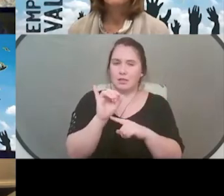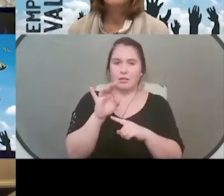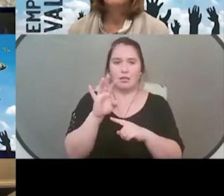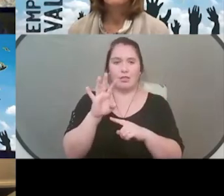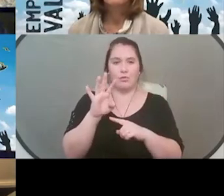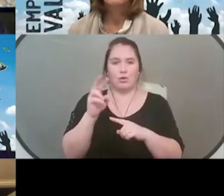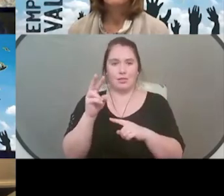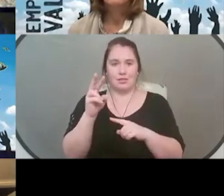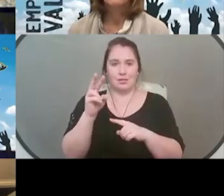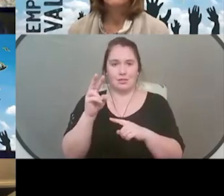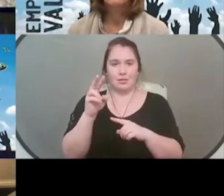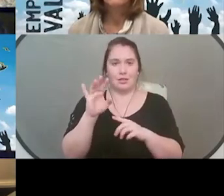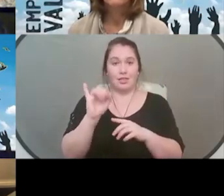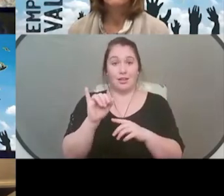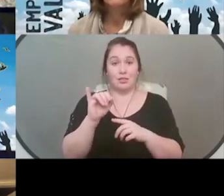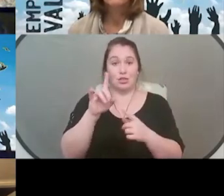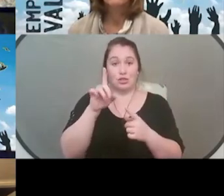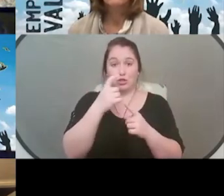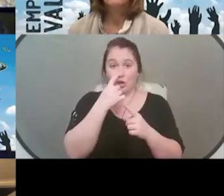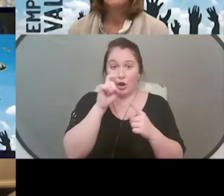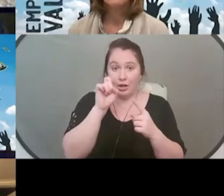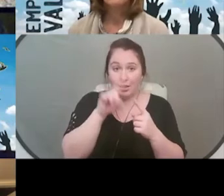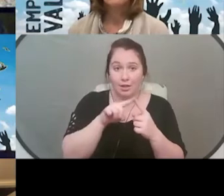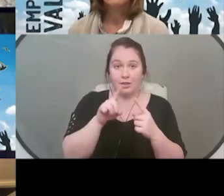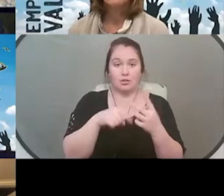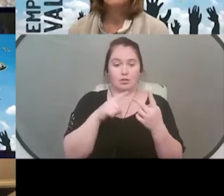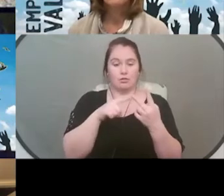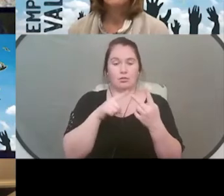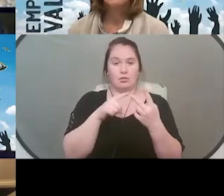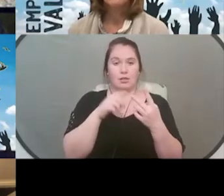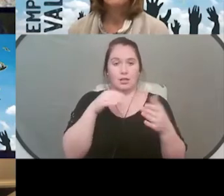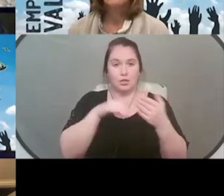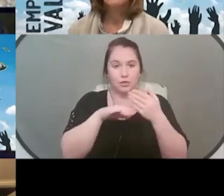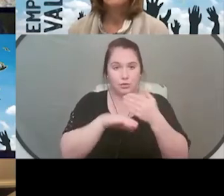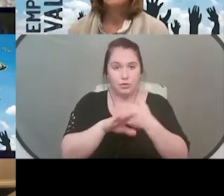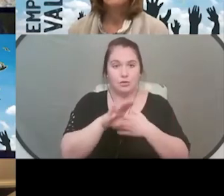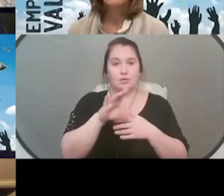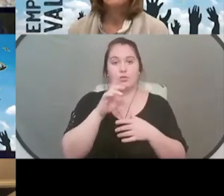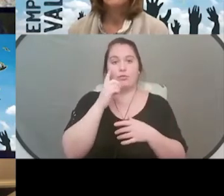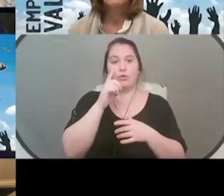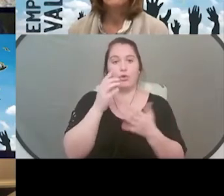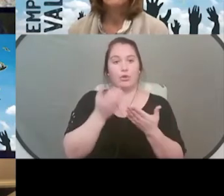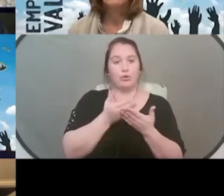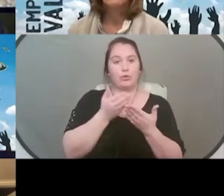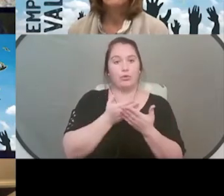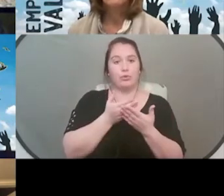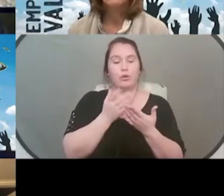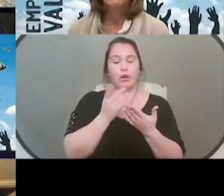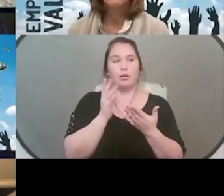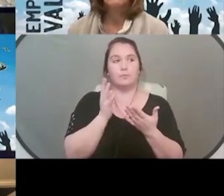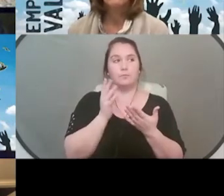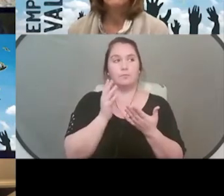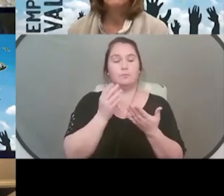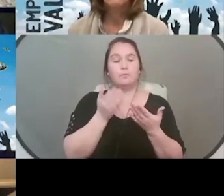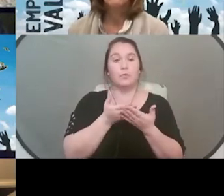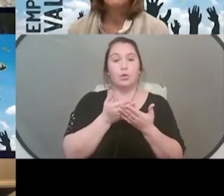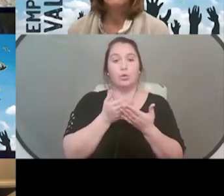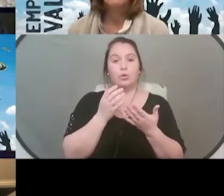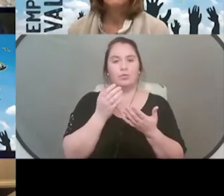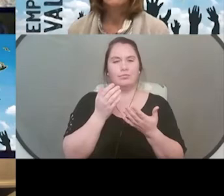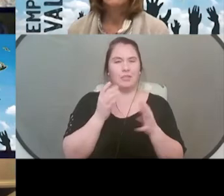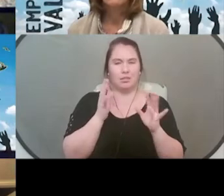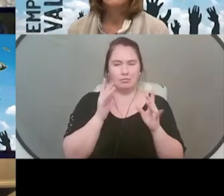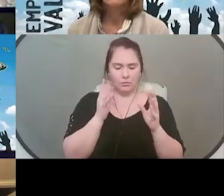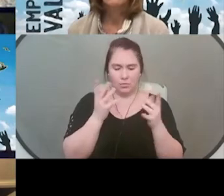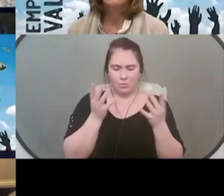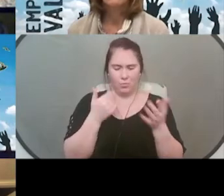entrance is. It's where Target is. It's where the entrance to the new, that whole new thing with the convention, the whatever that